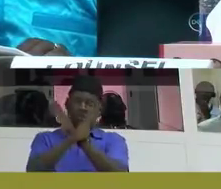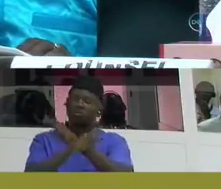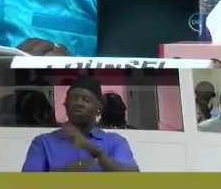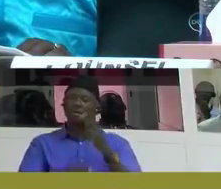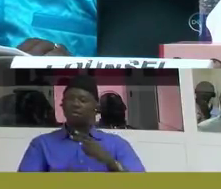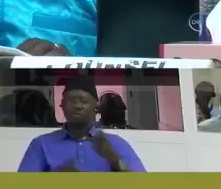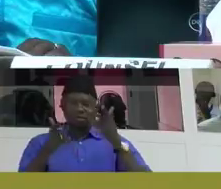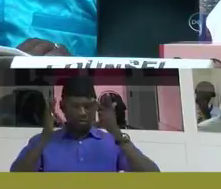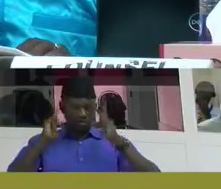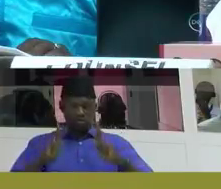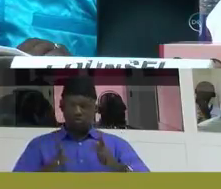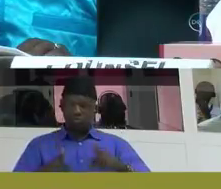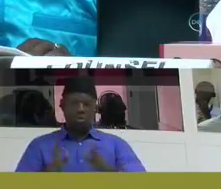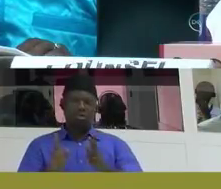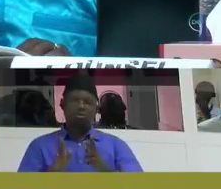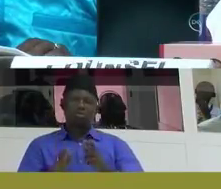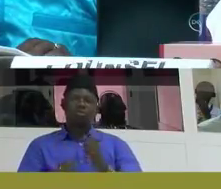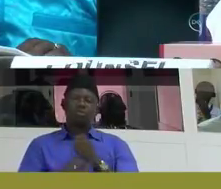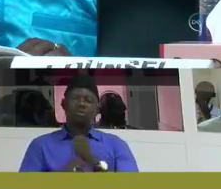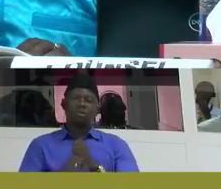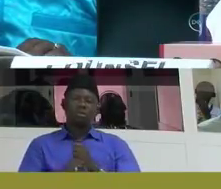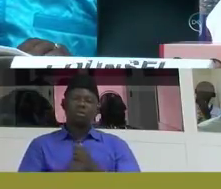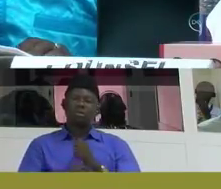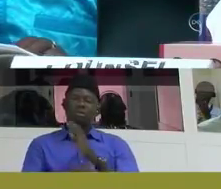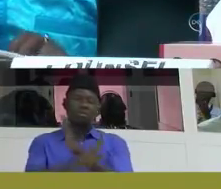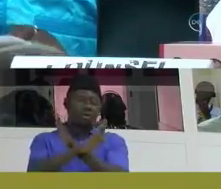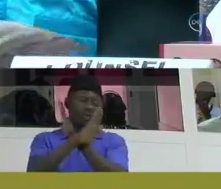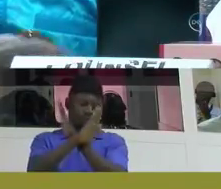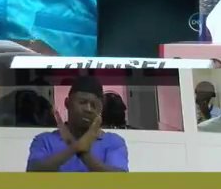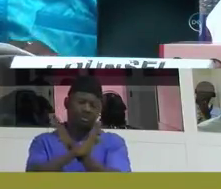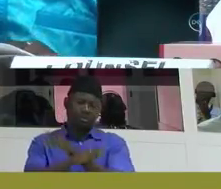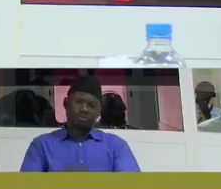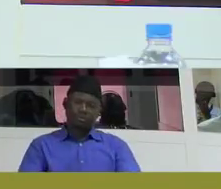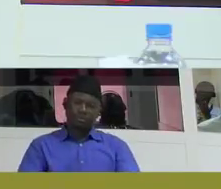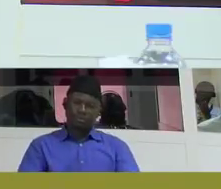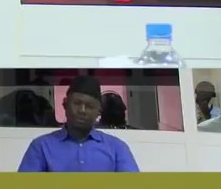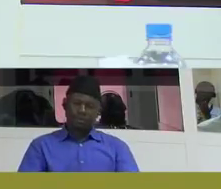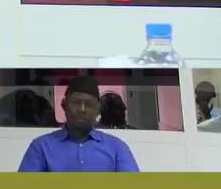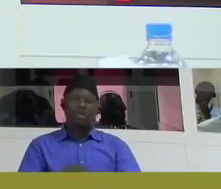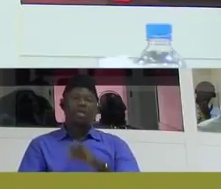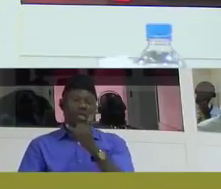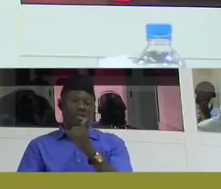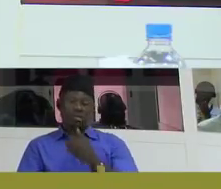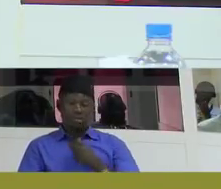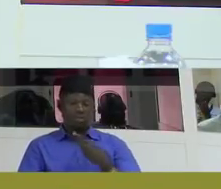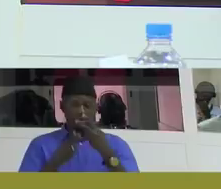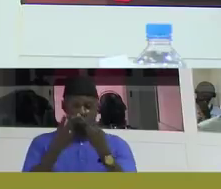ban. Those are the 2 points I'm making, exactly. Right. You are correct.